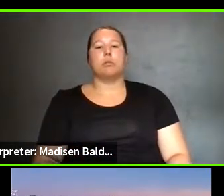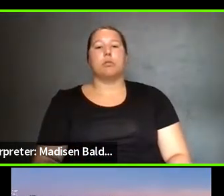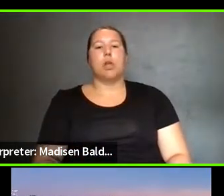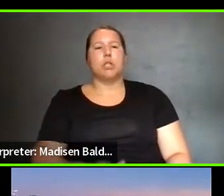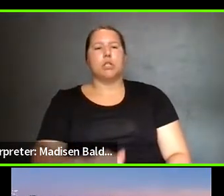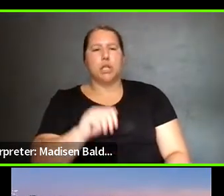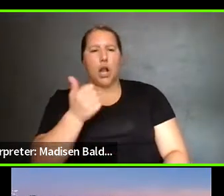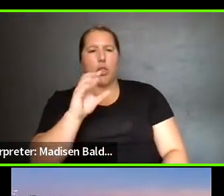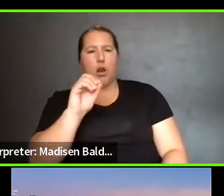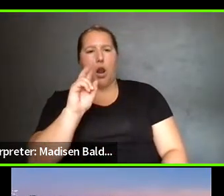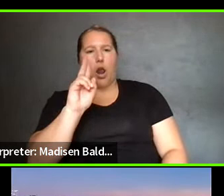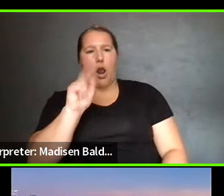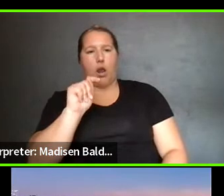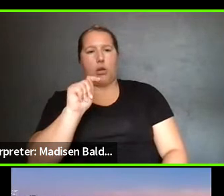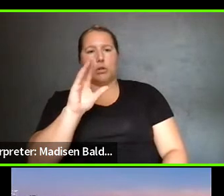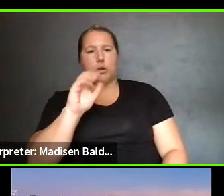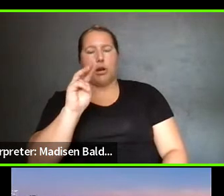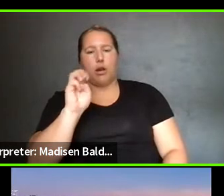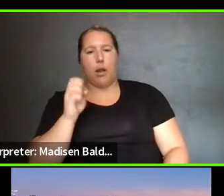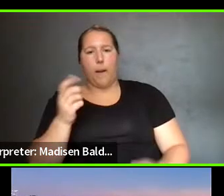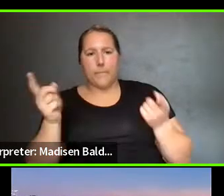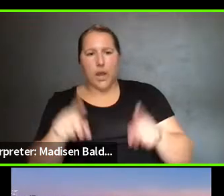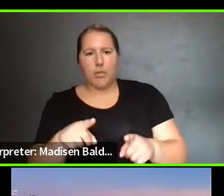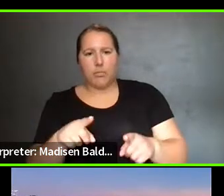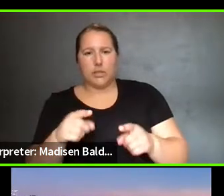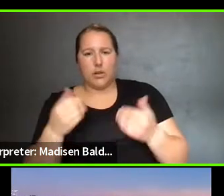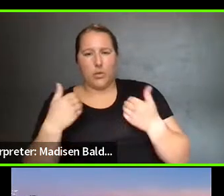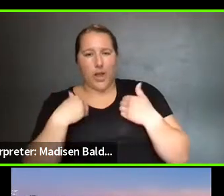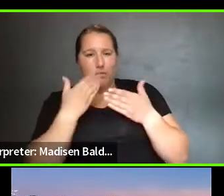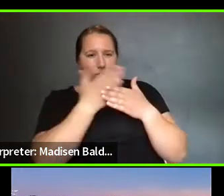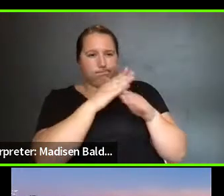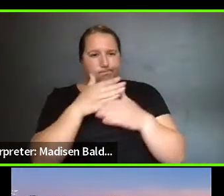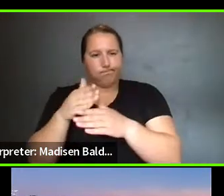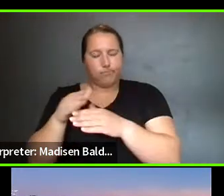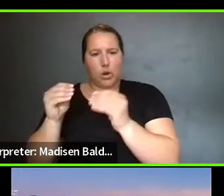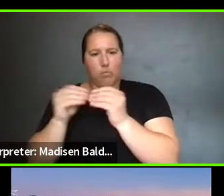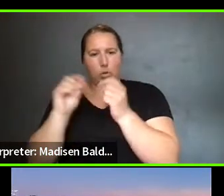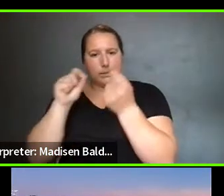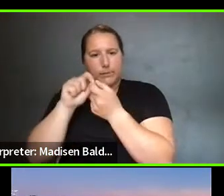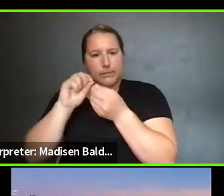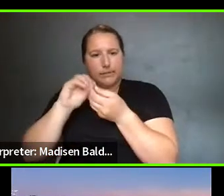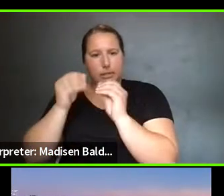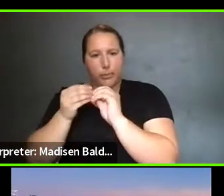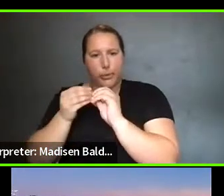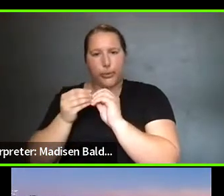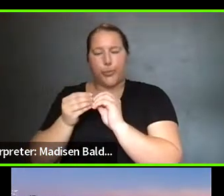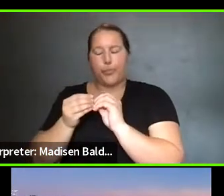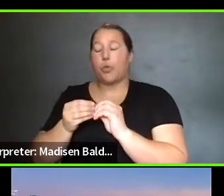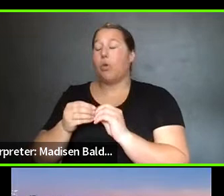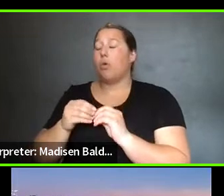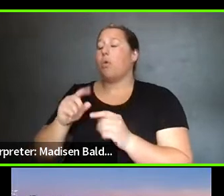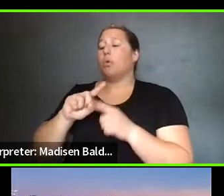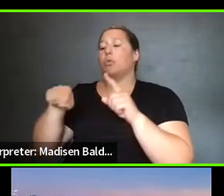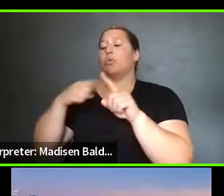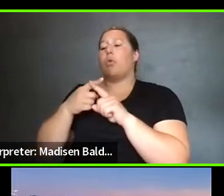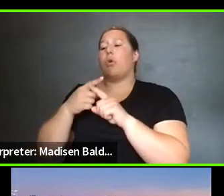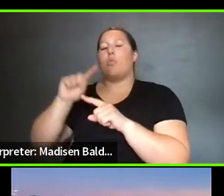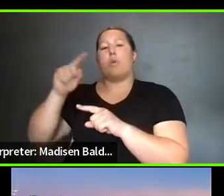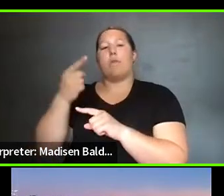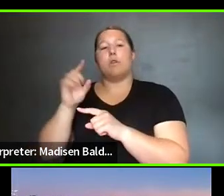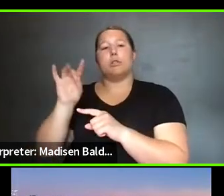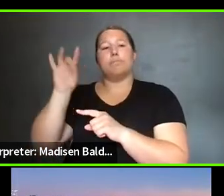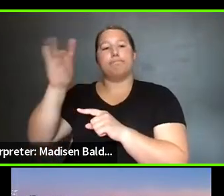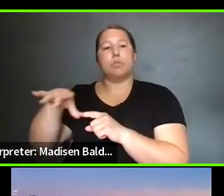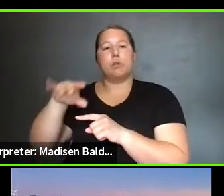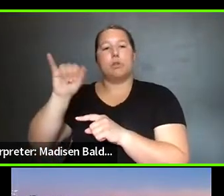Is there a breakdown of that somewhere? So when we first put this out in June, that was a big question.